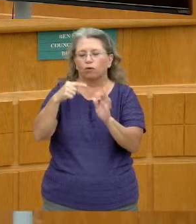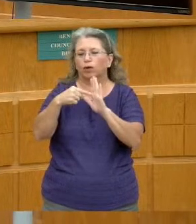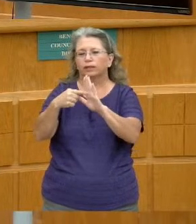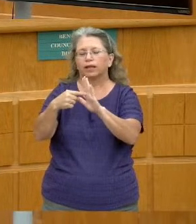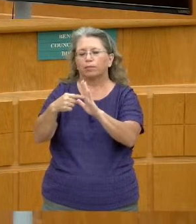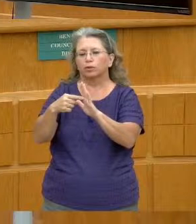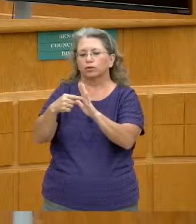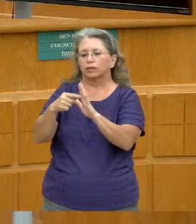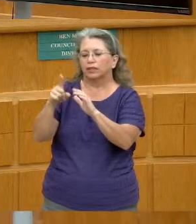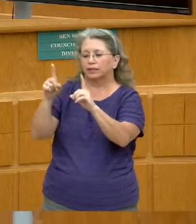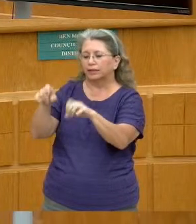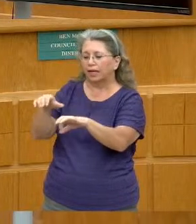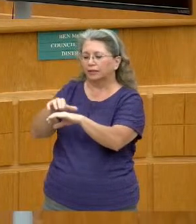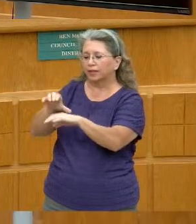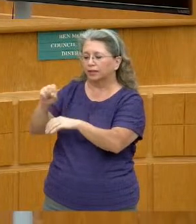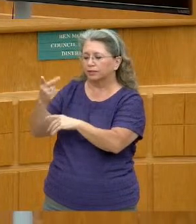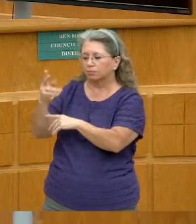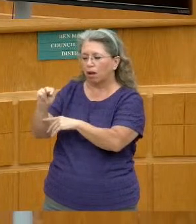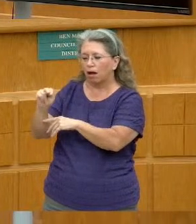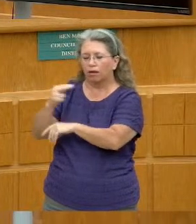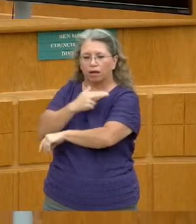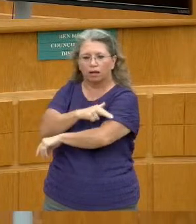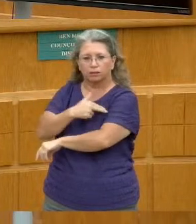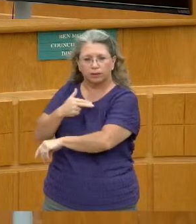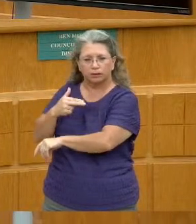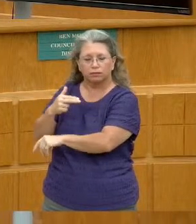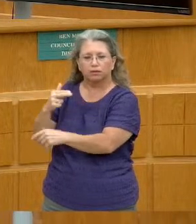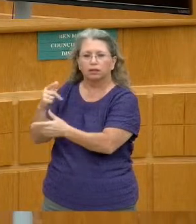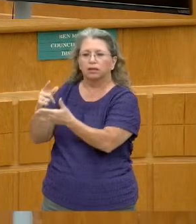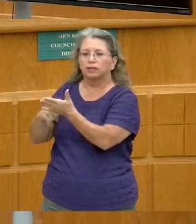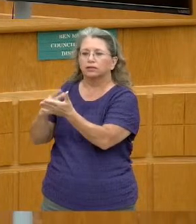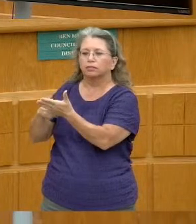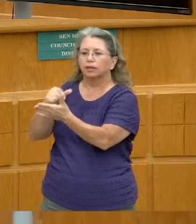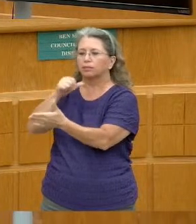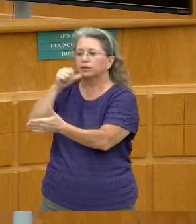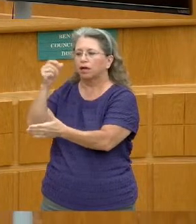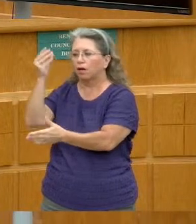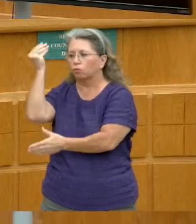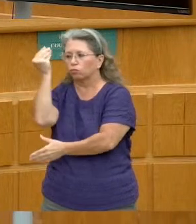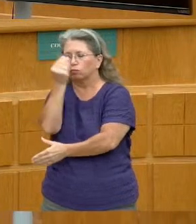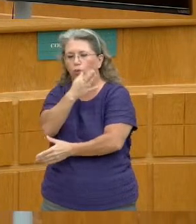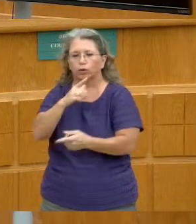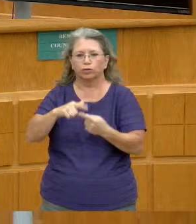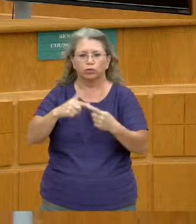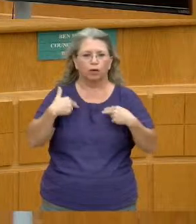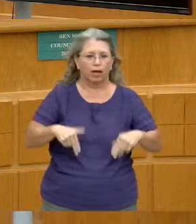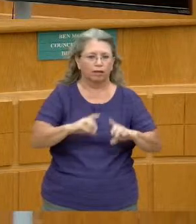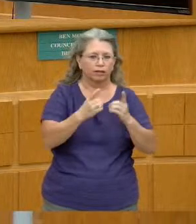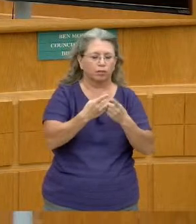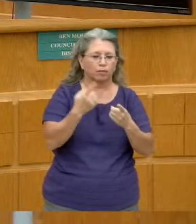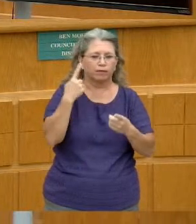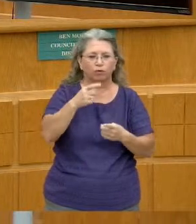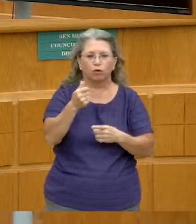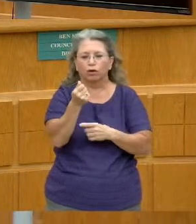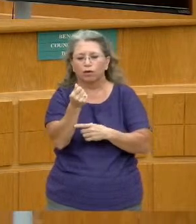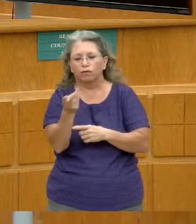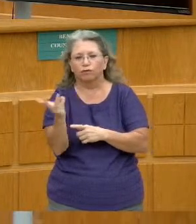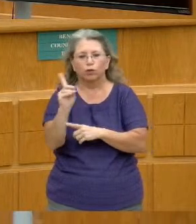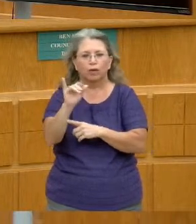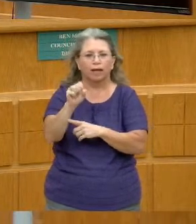example, aren't reported to the city until a few days later because of constraints on everything they're trying to